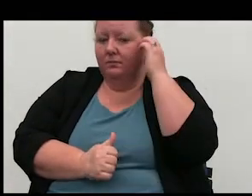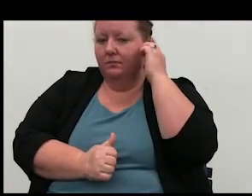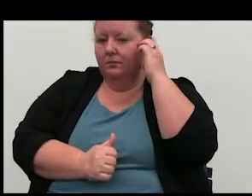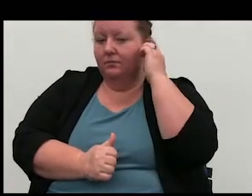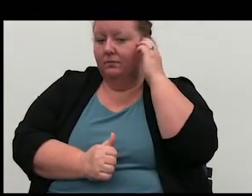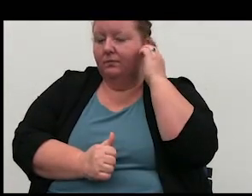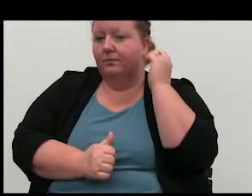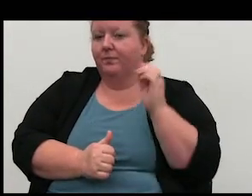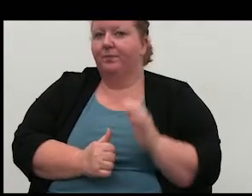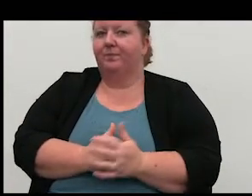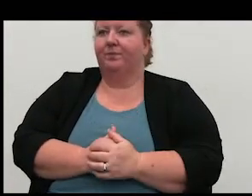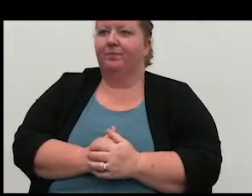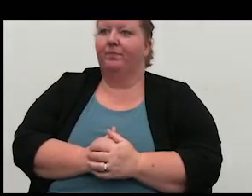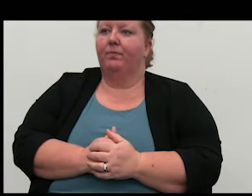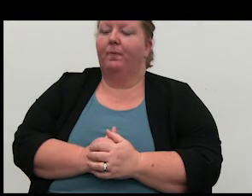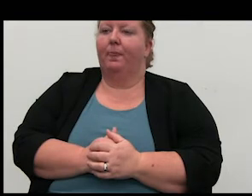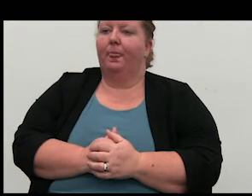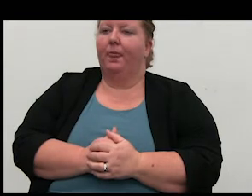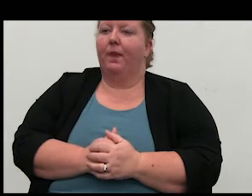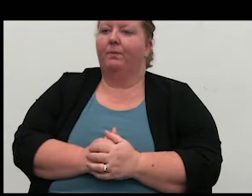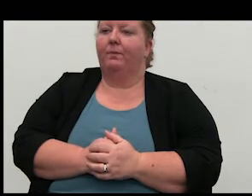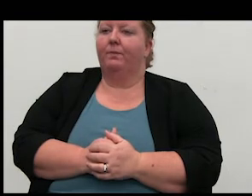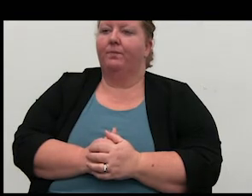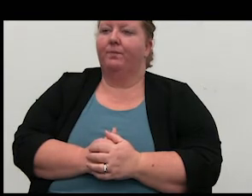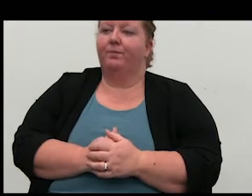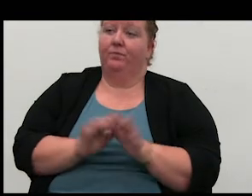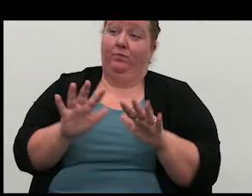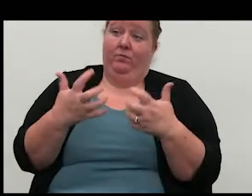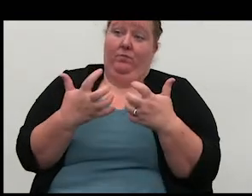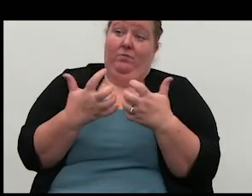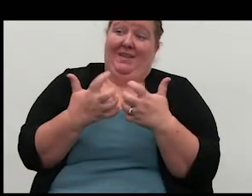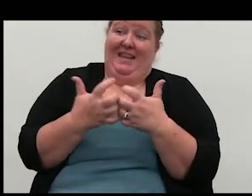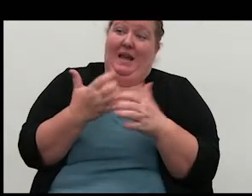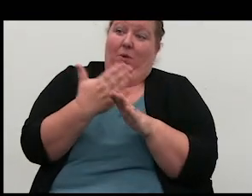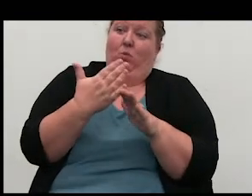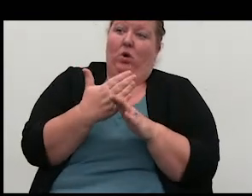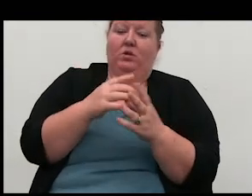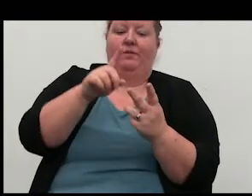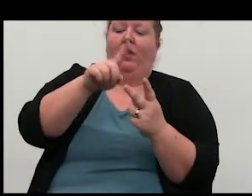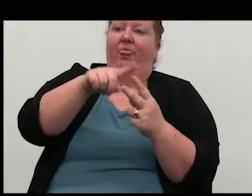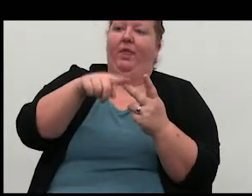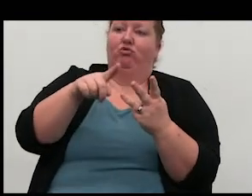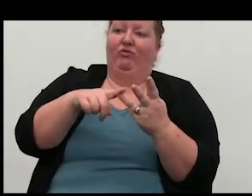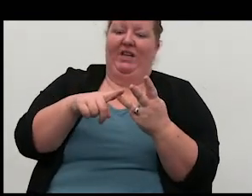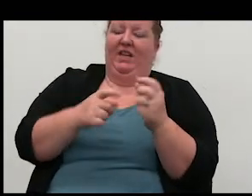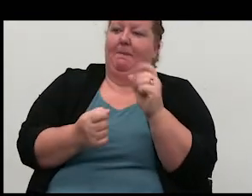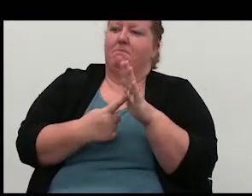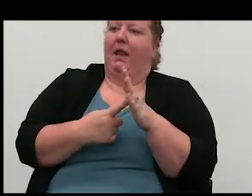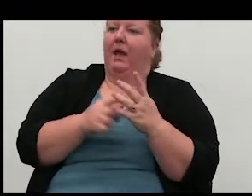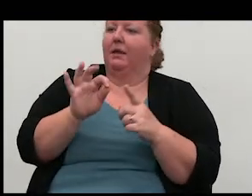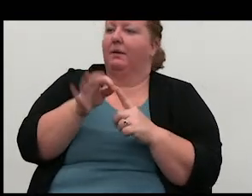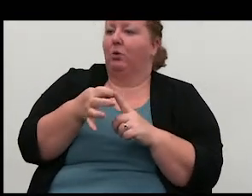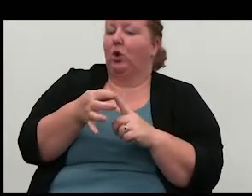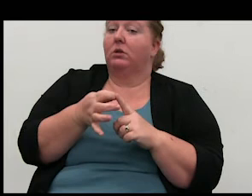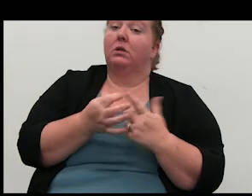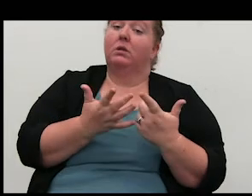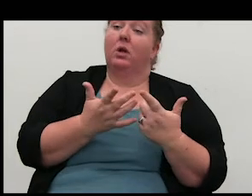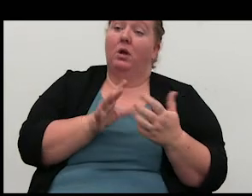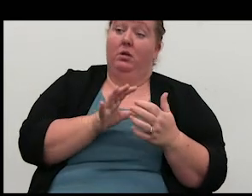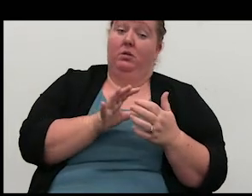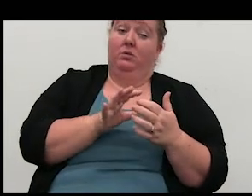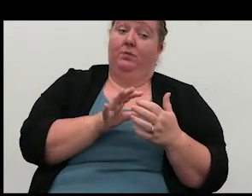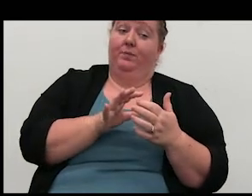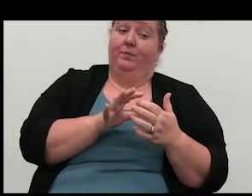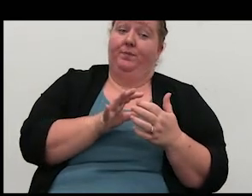And there's three main points to how this works. Daniel Scarboloni, who is the Associate Director of Research and